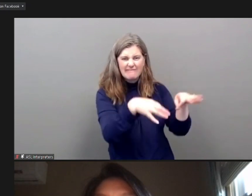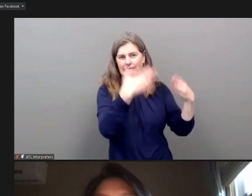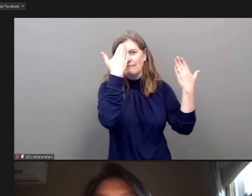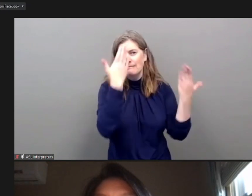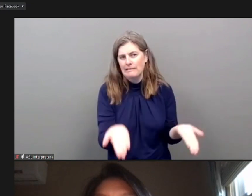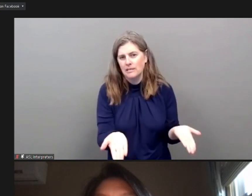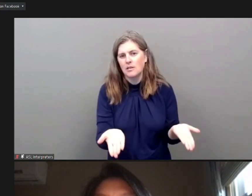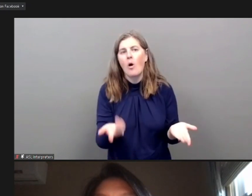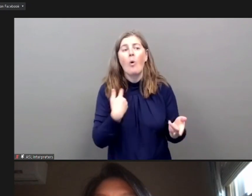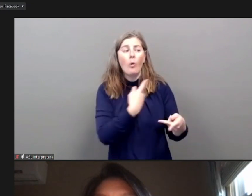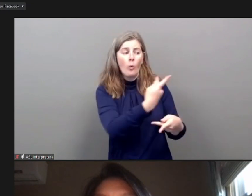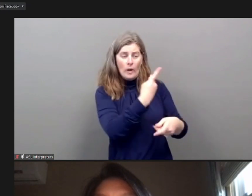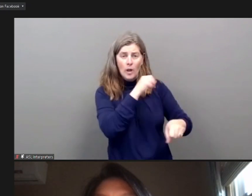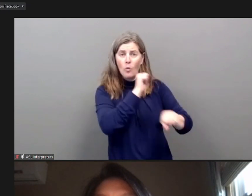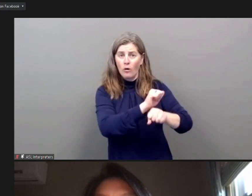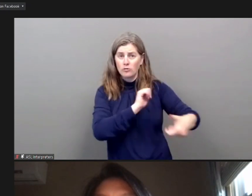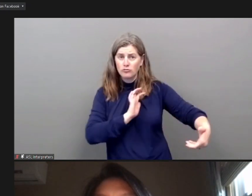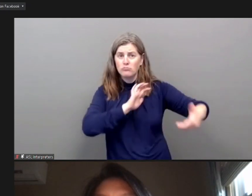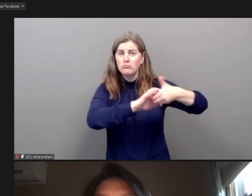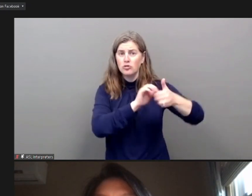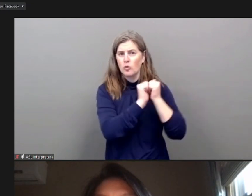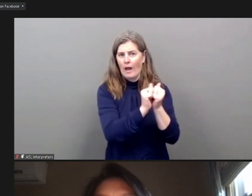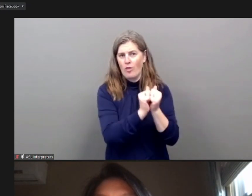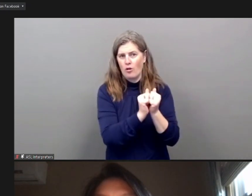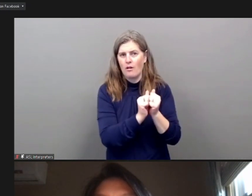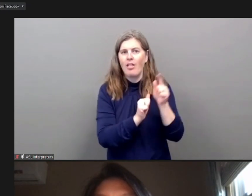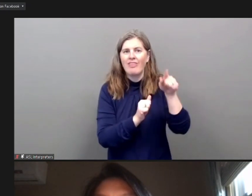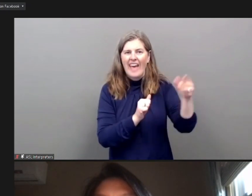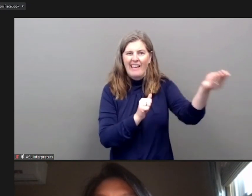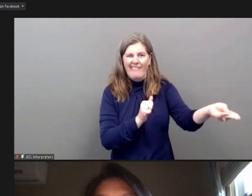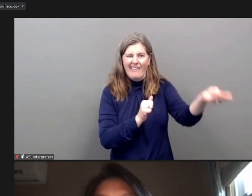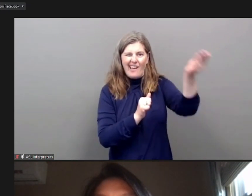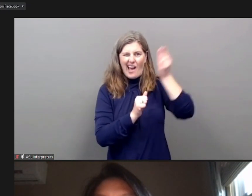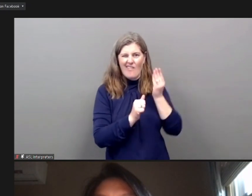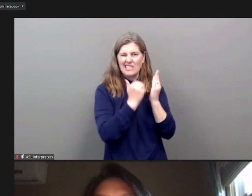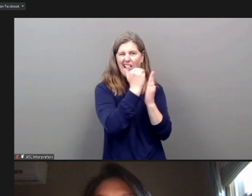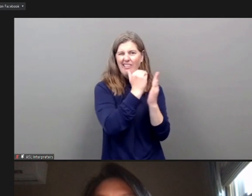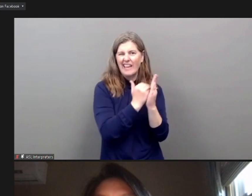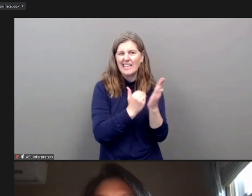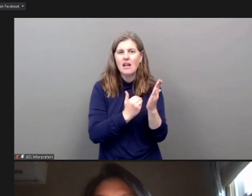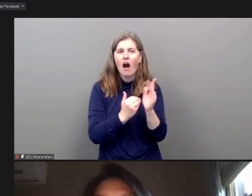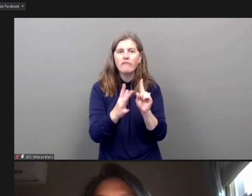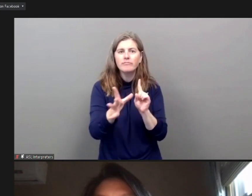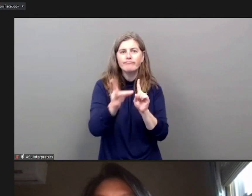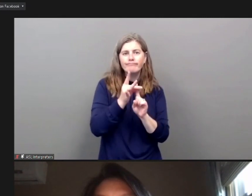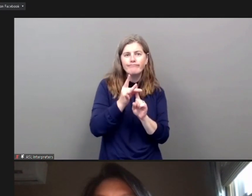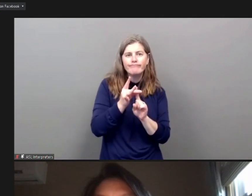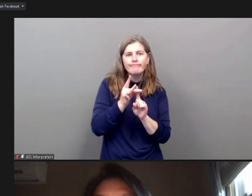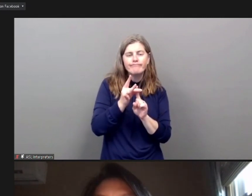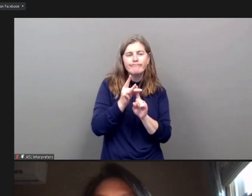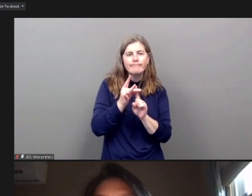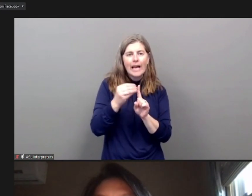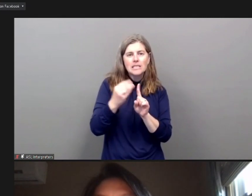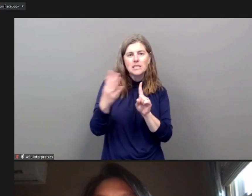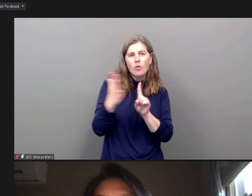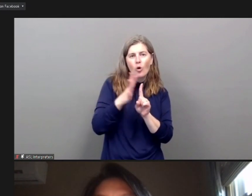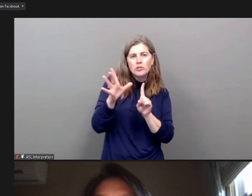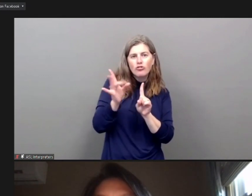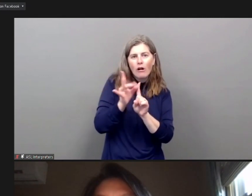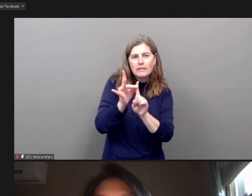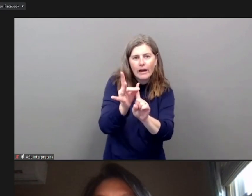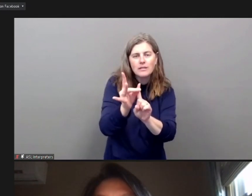work together. We're given lists of exposed contacts, and our very,